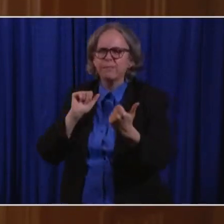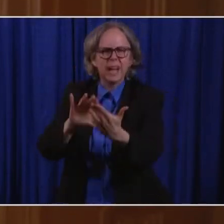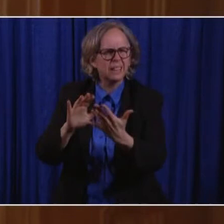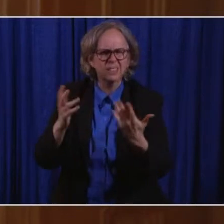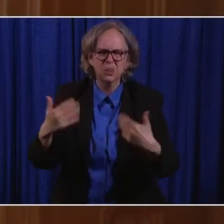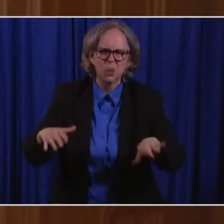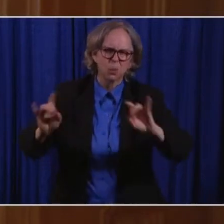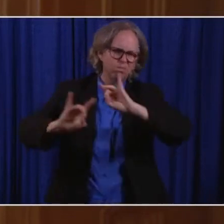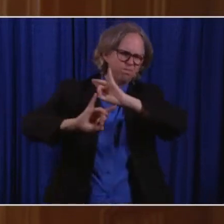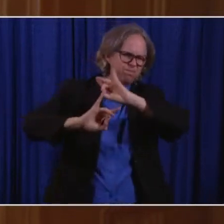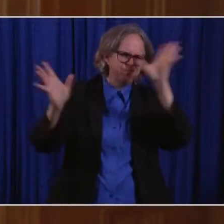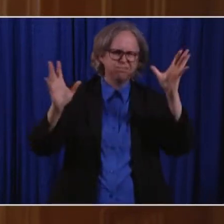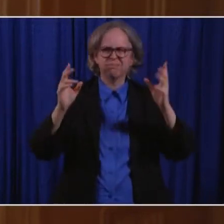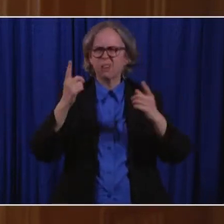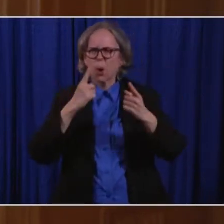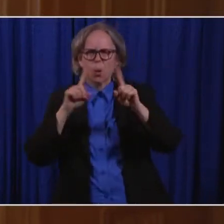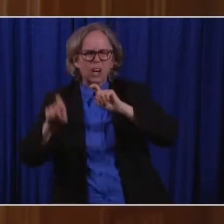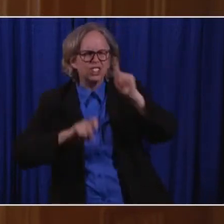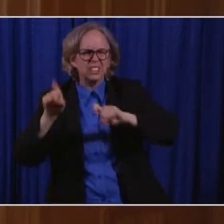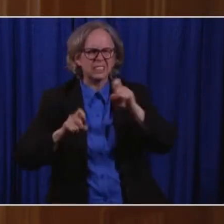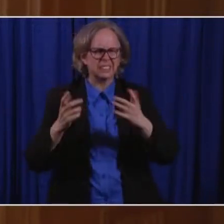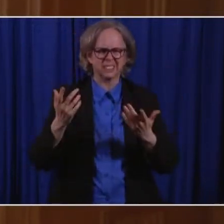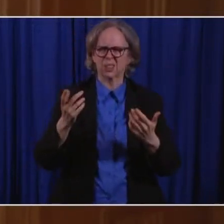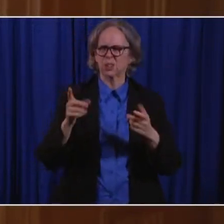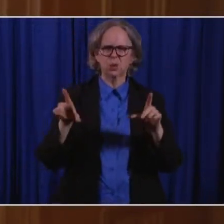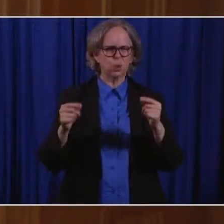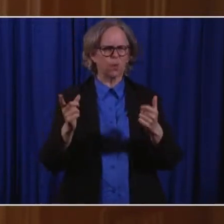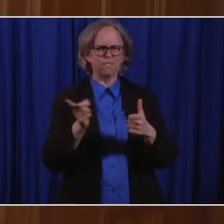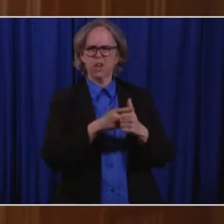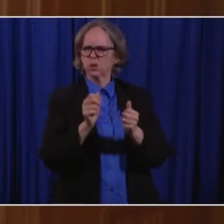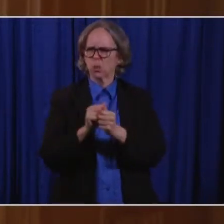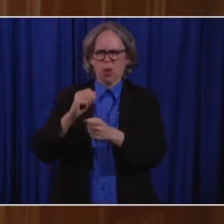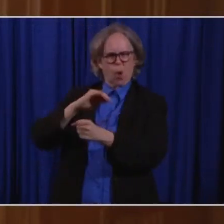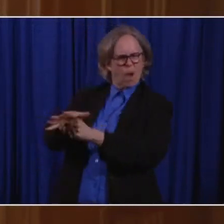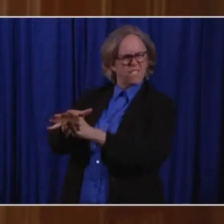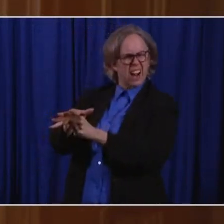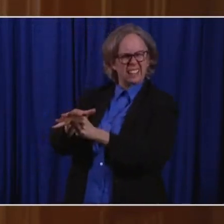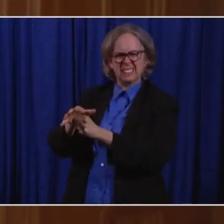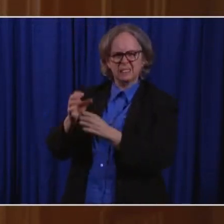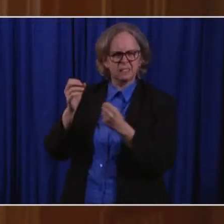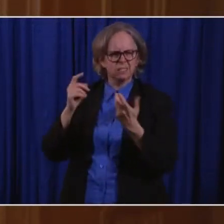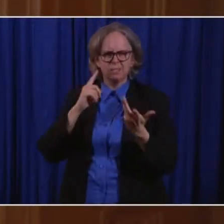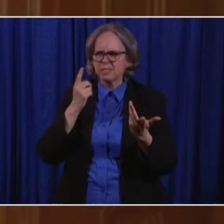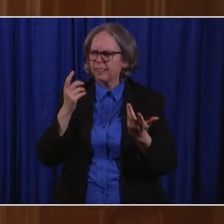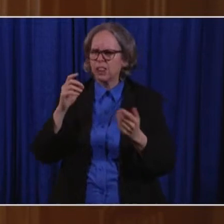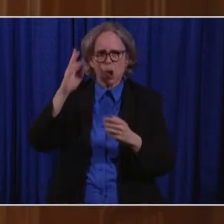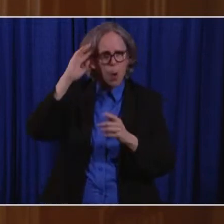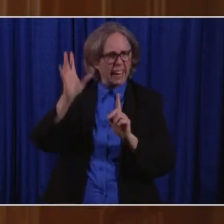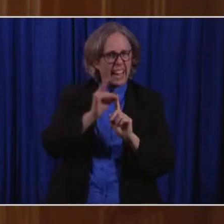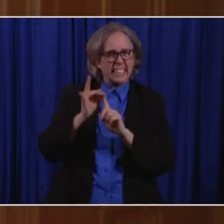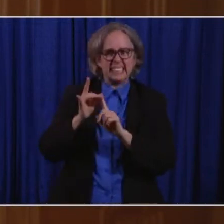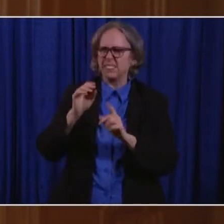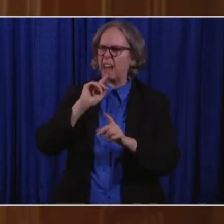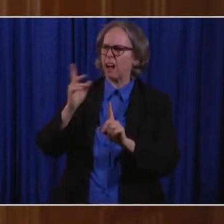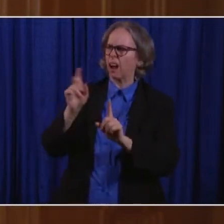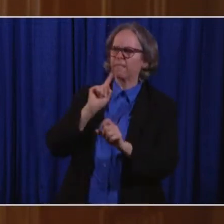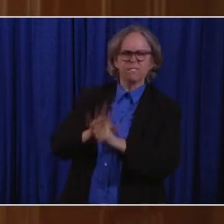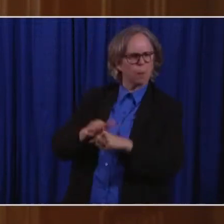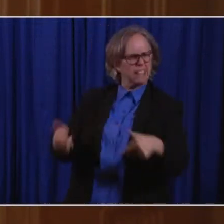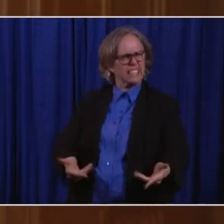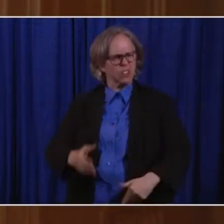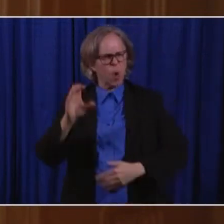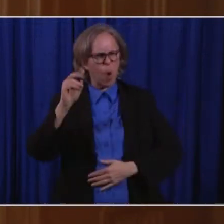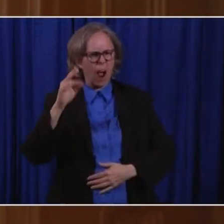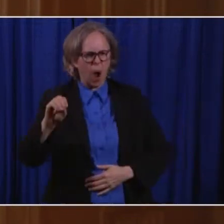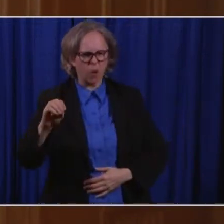was confirmed in our state. We didn't know how quickly it would spread. We didn't know the best way to test for it or how